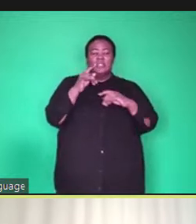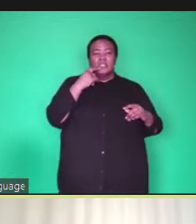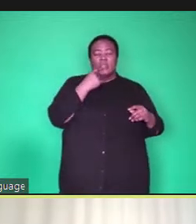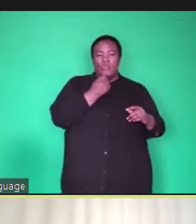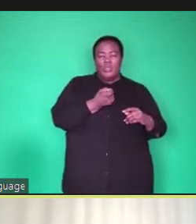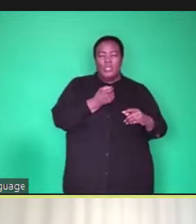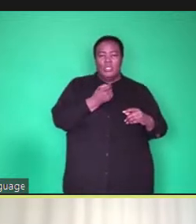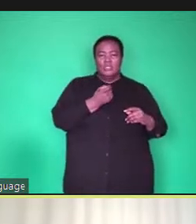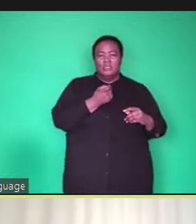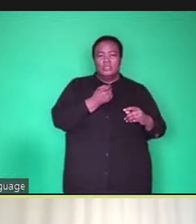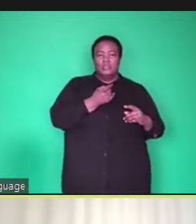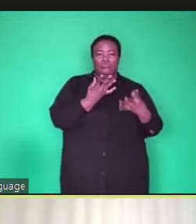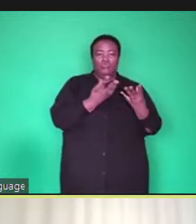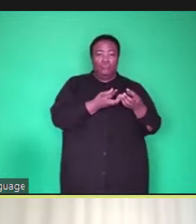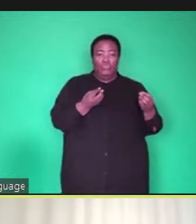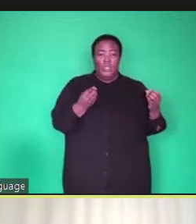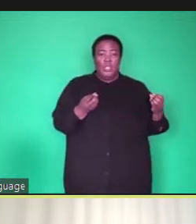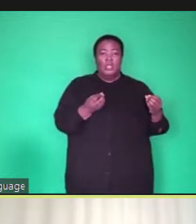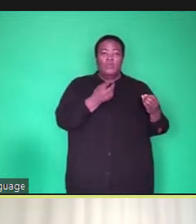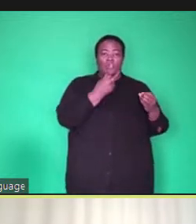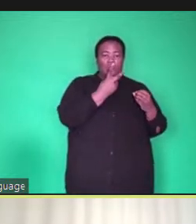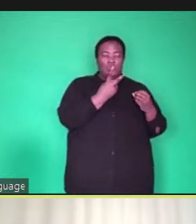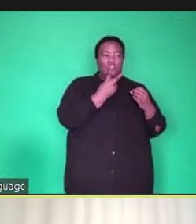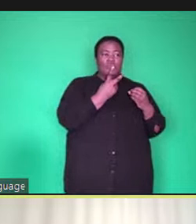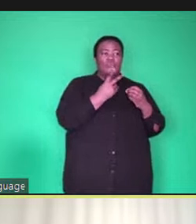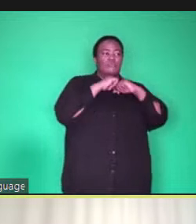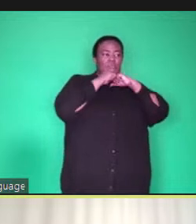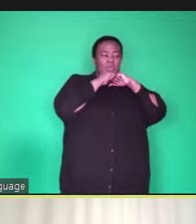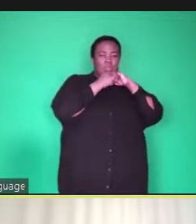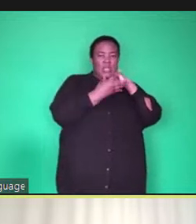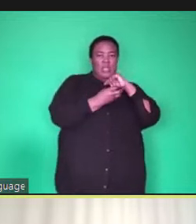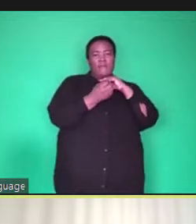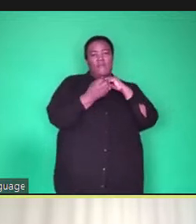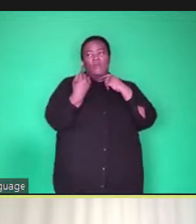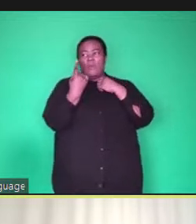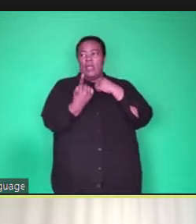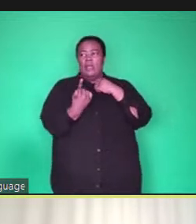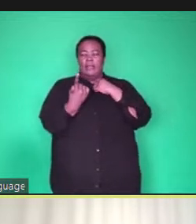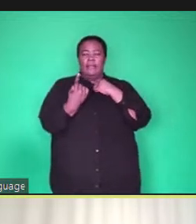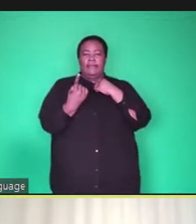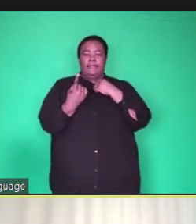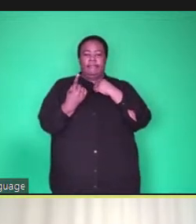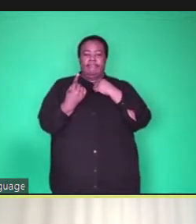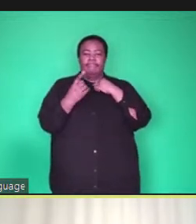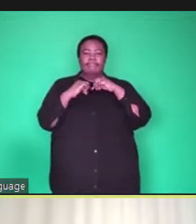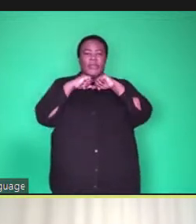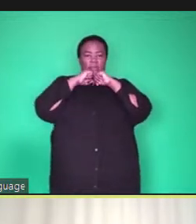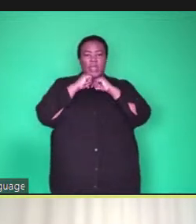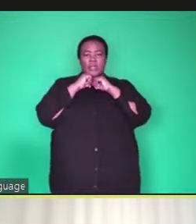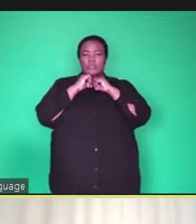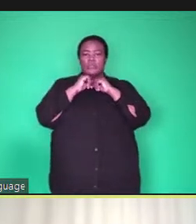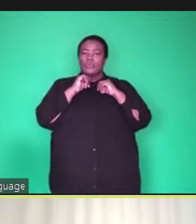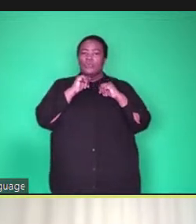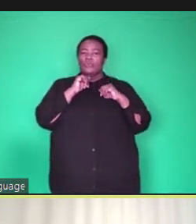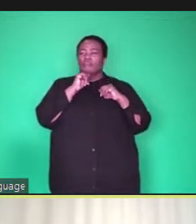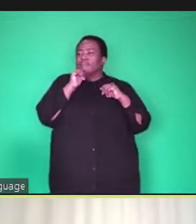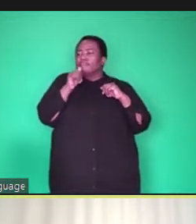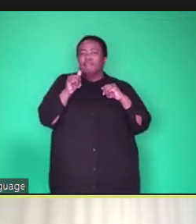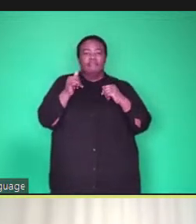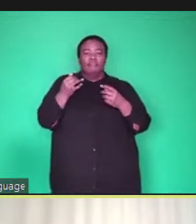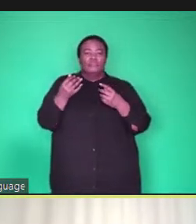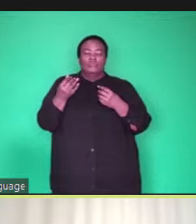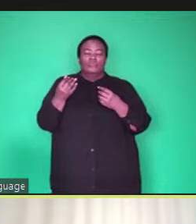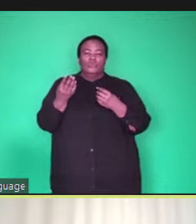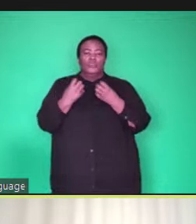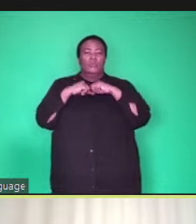is children who have 2 co-resident parents, 1 parent and no parents. And we see South Africa really stands out